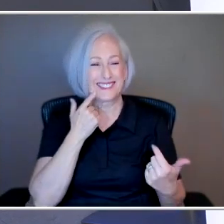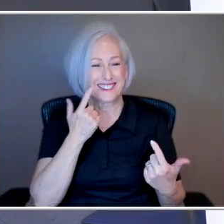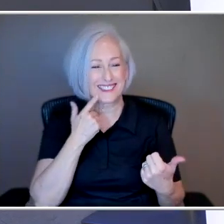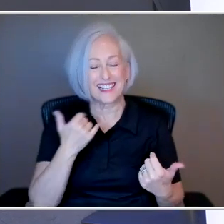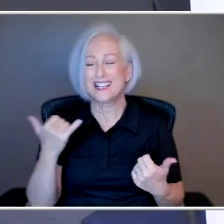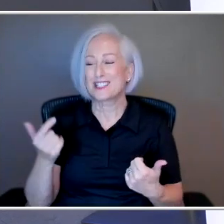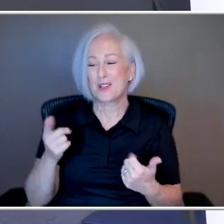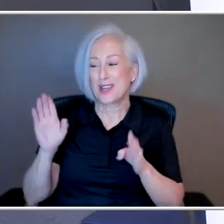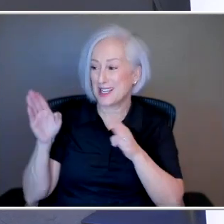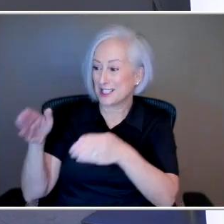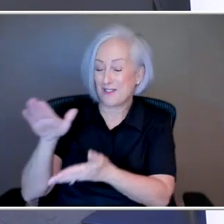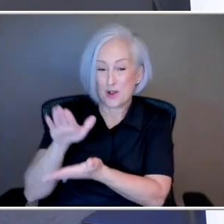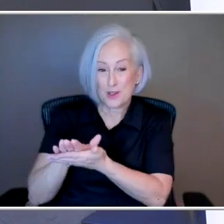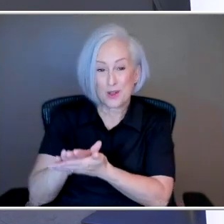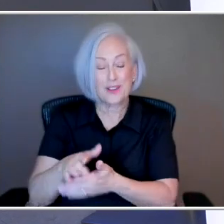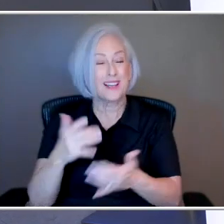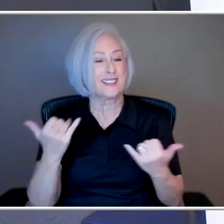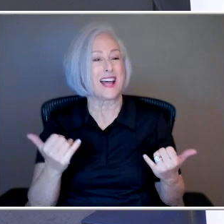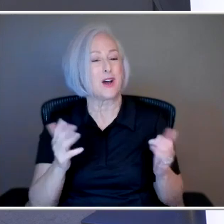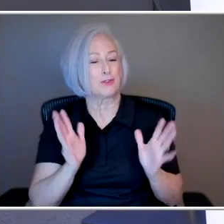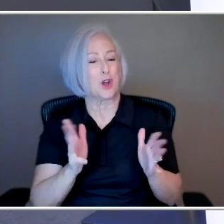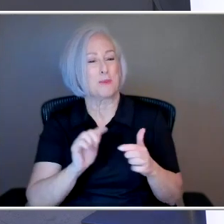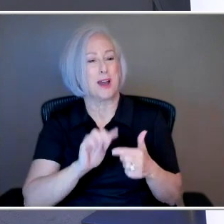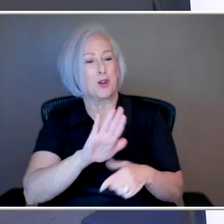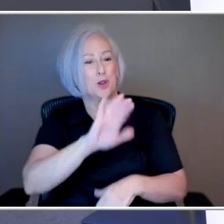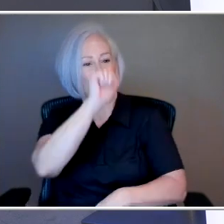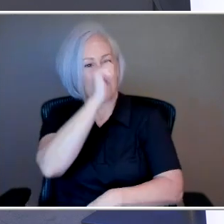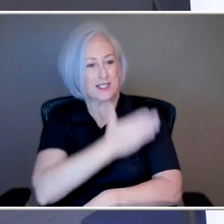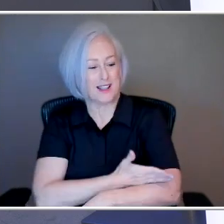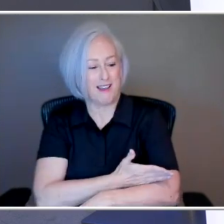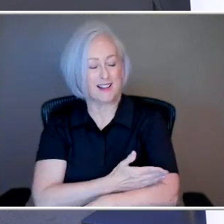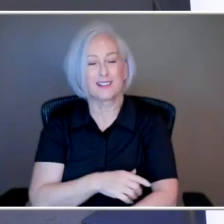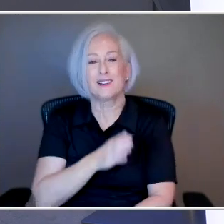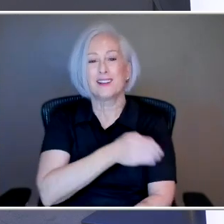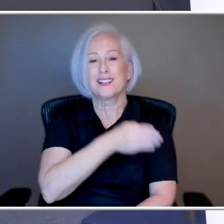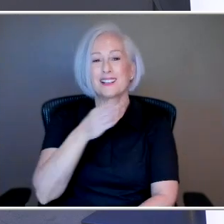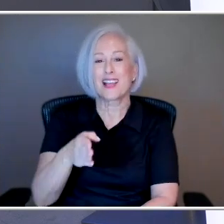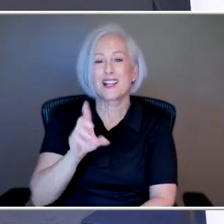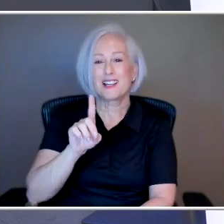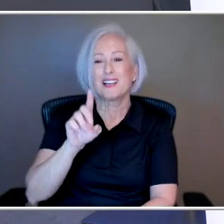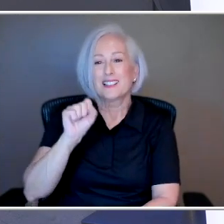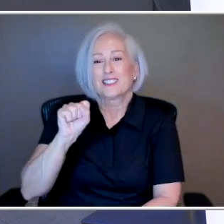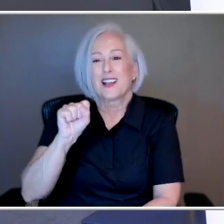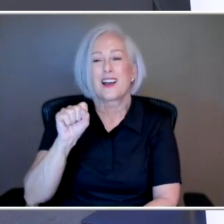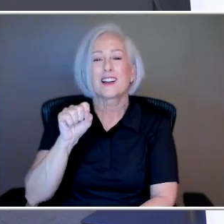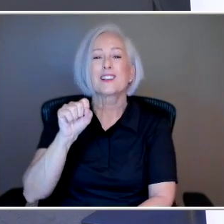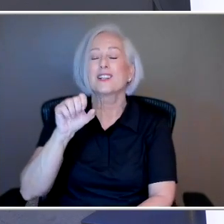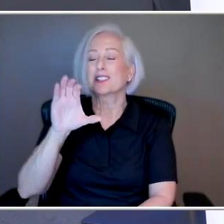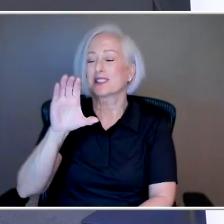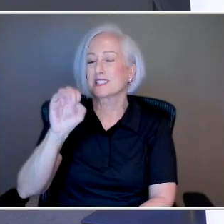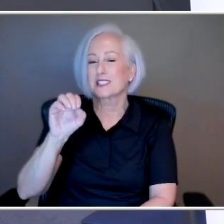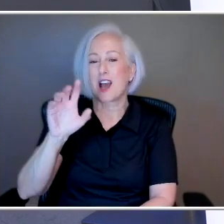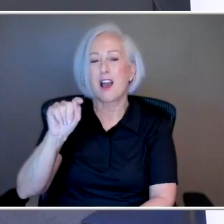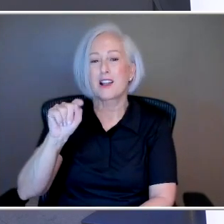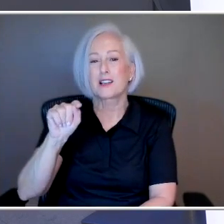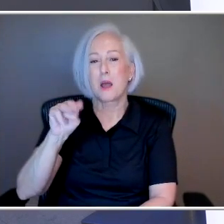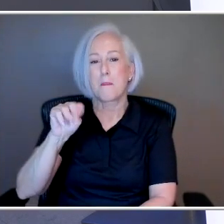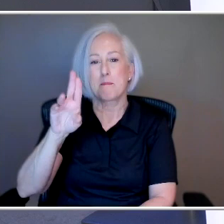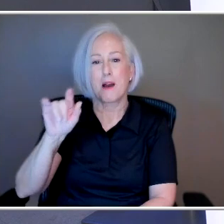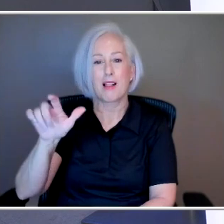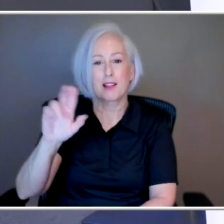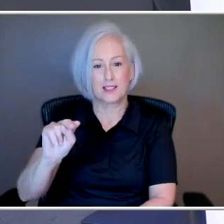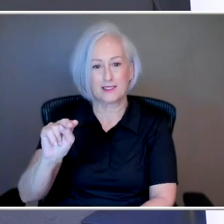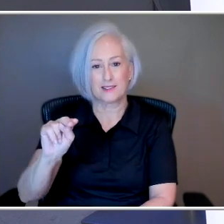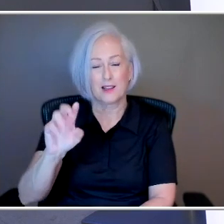talk all about your son this morning. Right next to me is Zach's surgeon, Dr. Scott Mullen, an orthopedic surgeon and sports medicine specialist